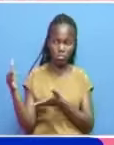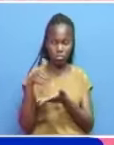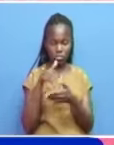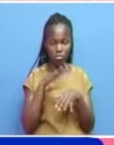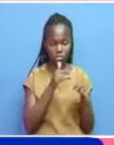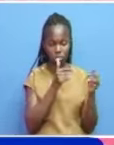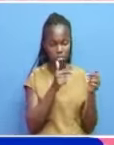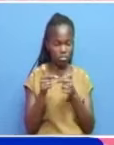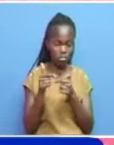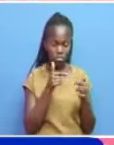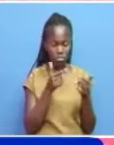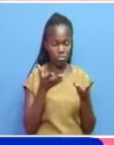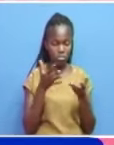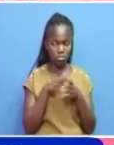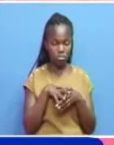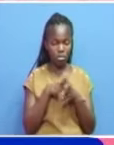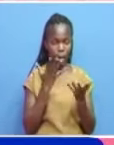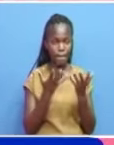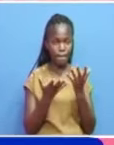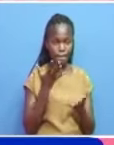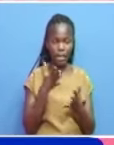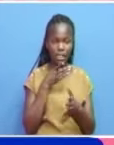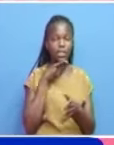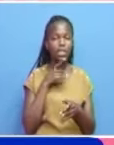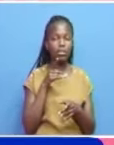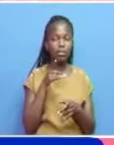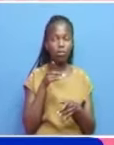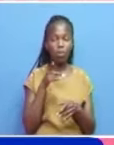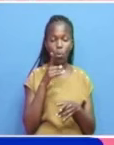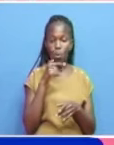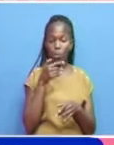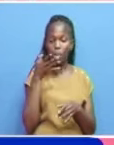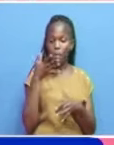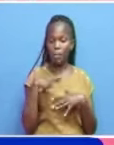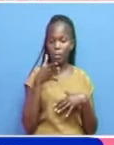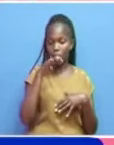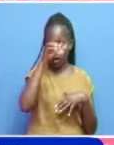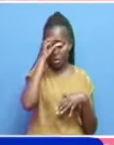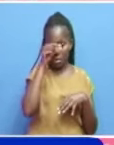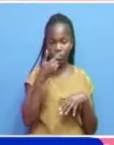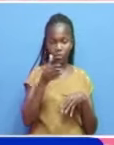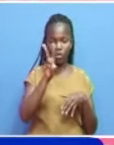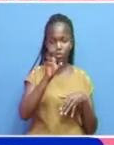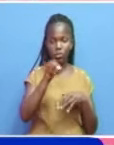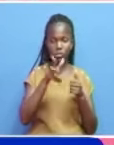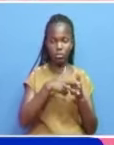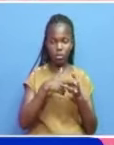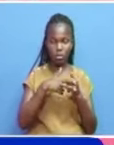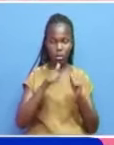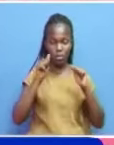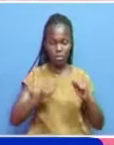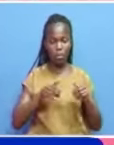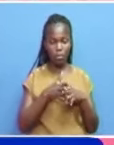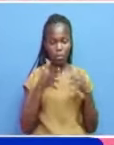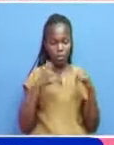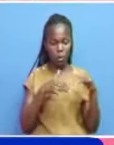course. Maybe it's the desire of those in government so that come 2027, they are able to play communities against